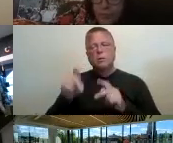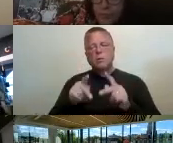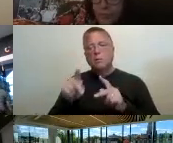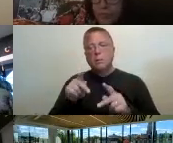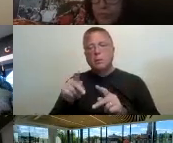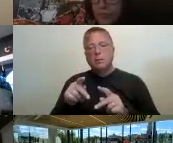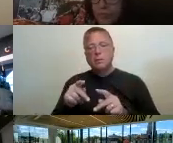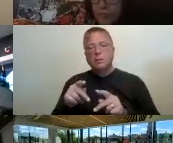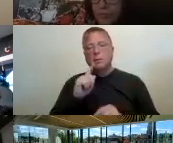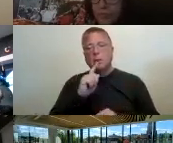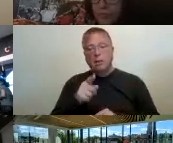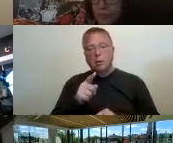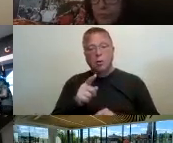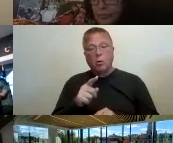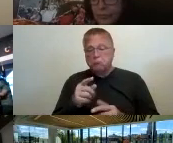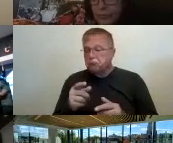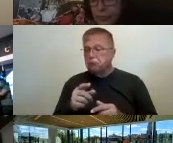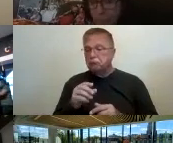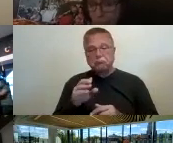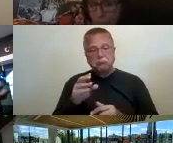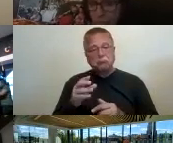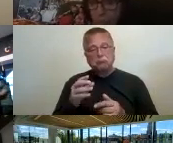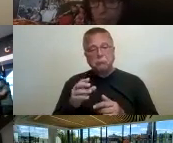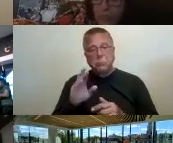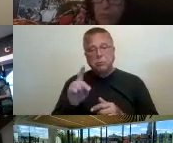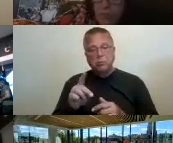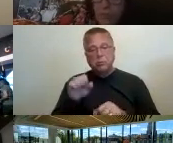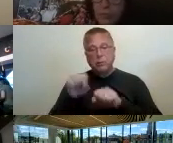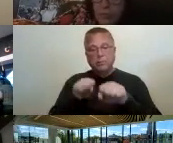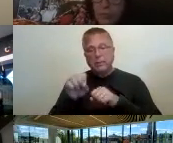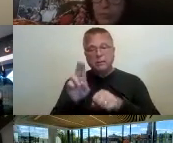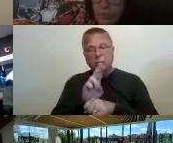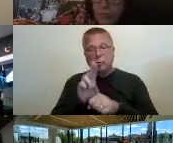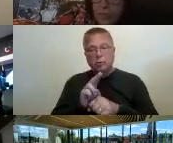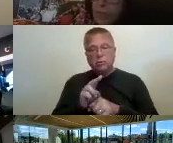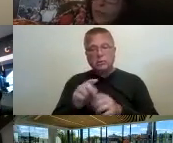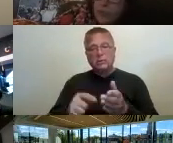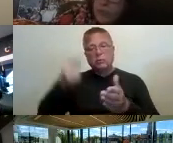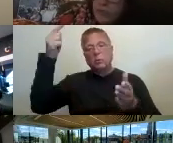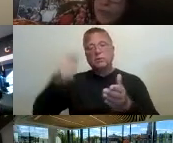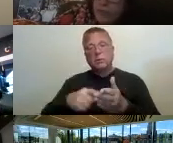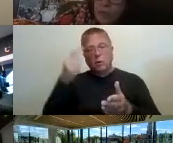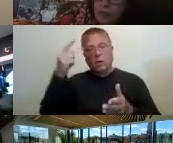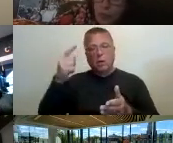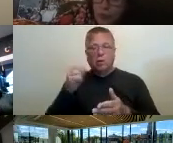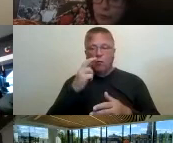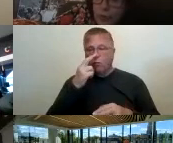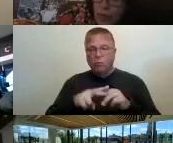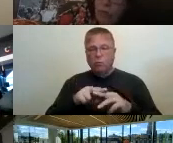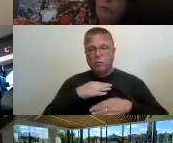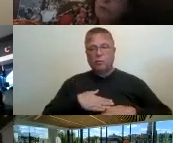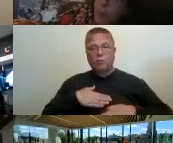population would be bicycle users, at least occasionally, at least for recreation, at least for